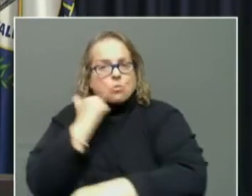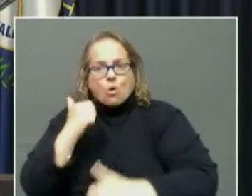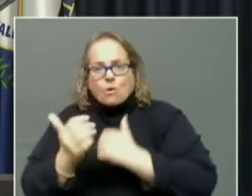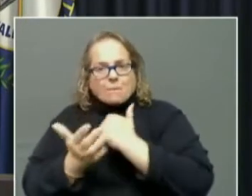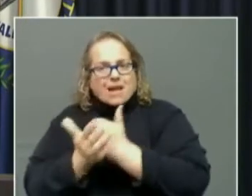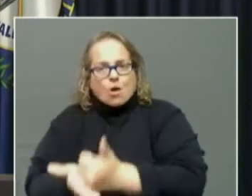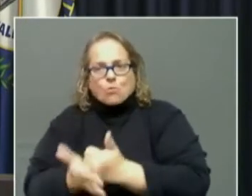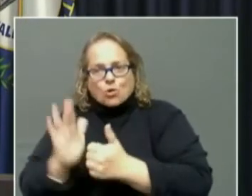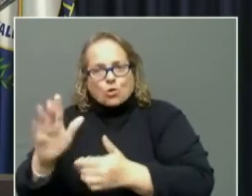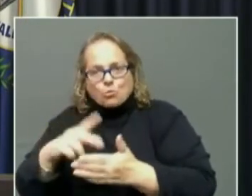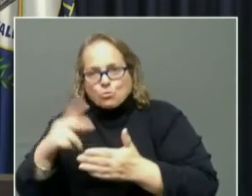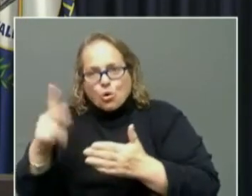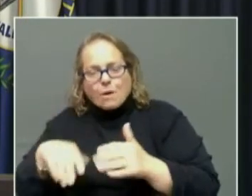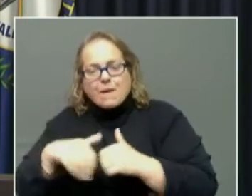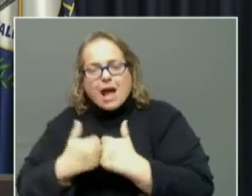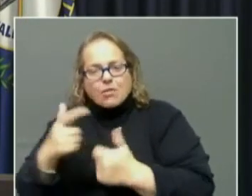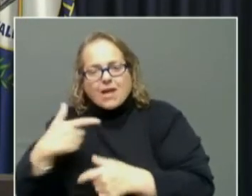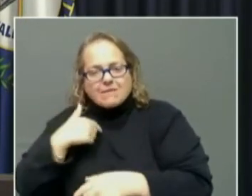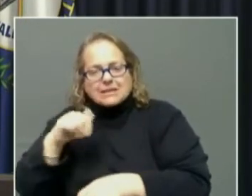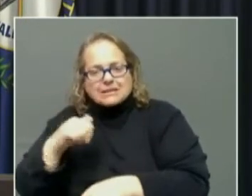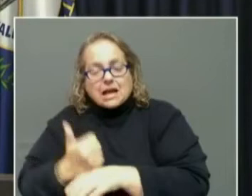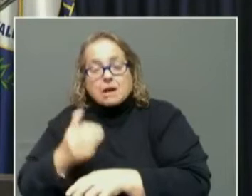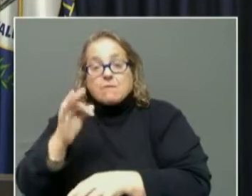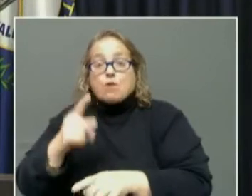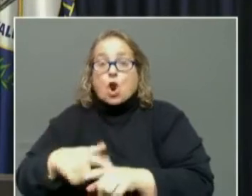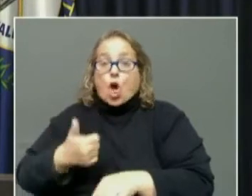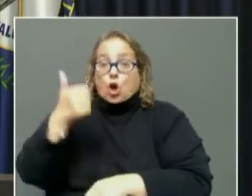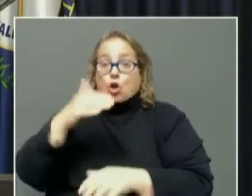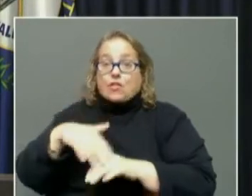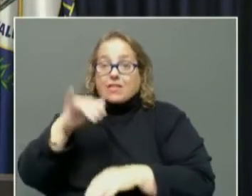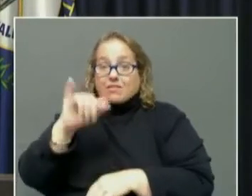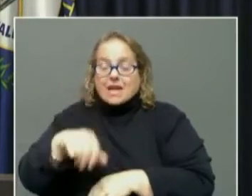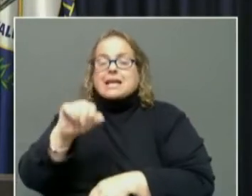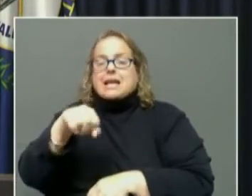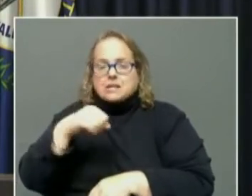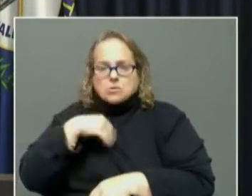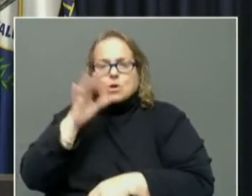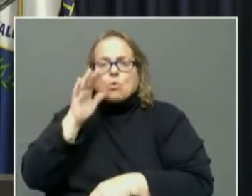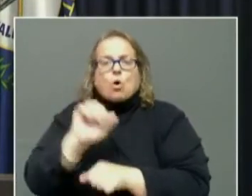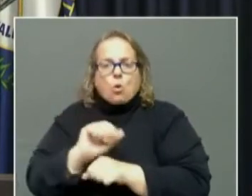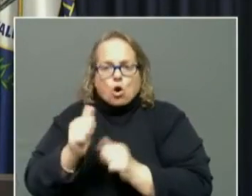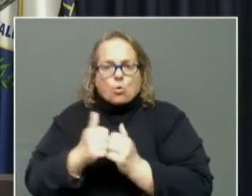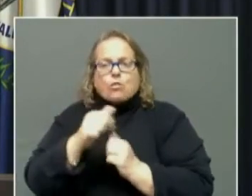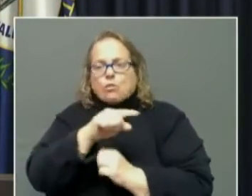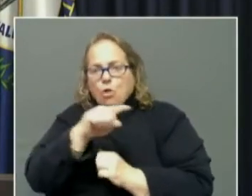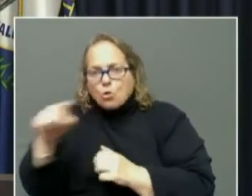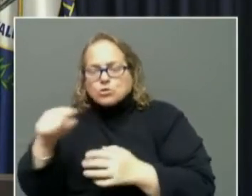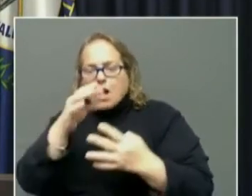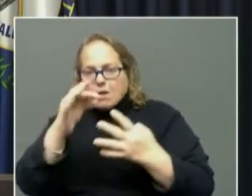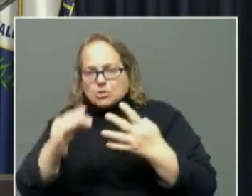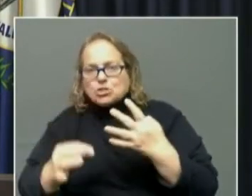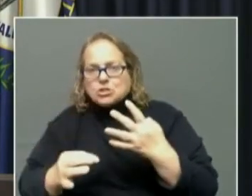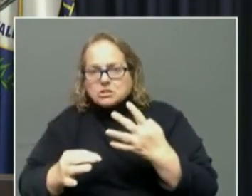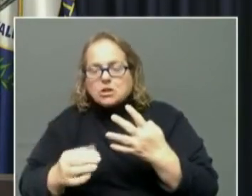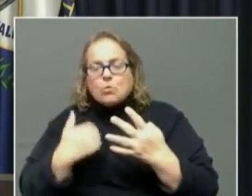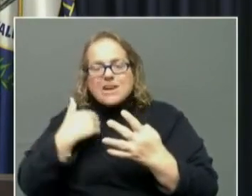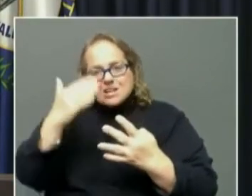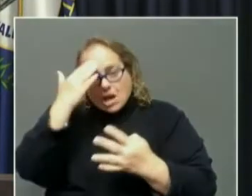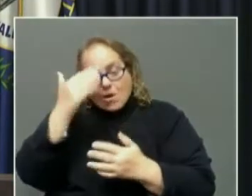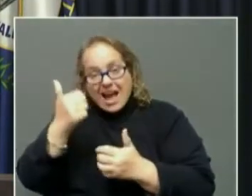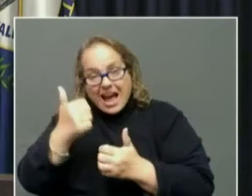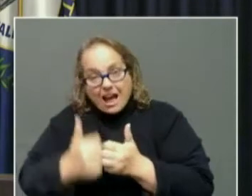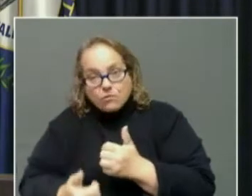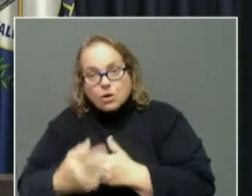up. If it's going to be longer than that, yes, we will work with those options. We know that everybody has a niche or a